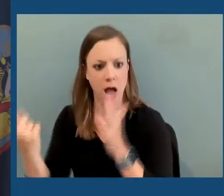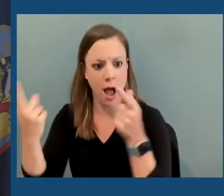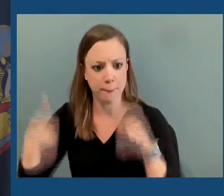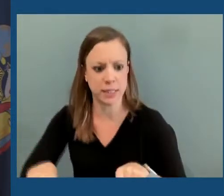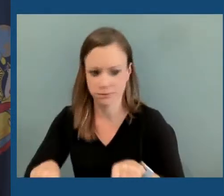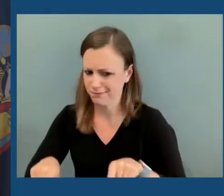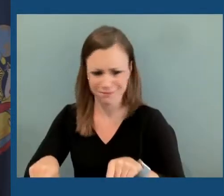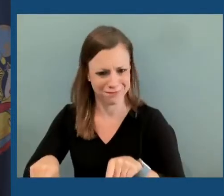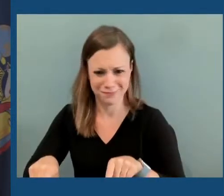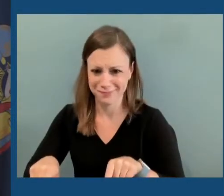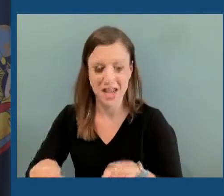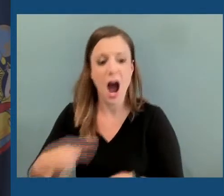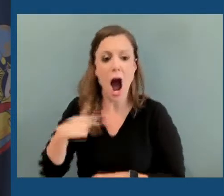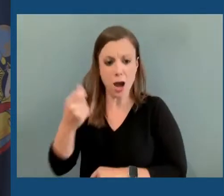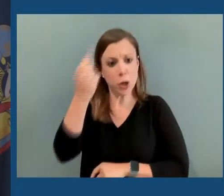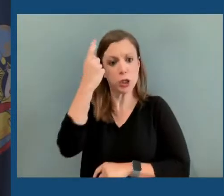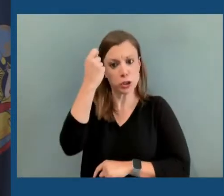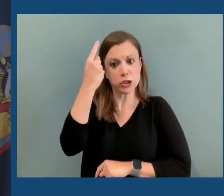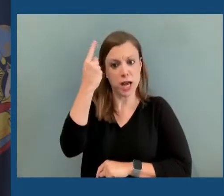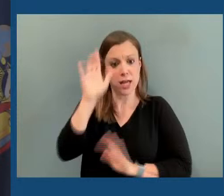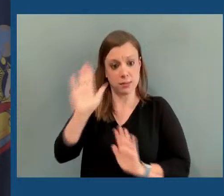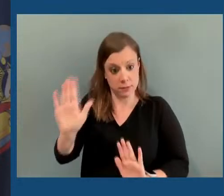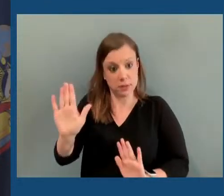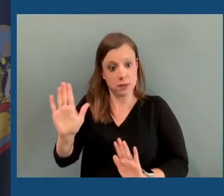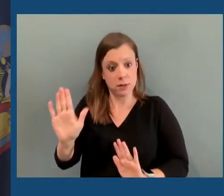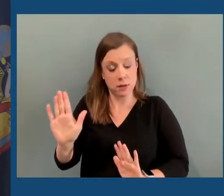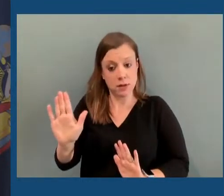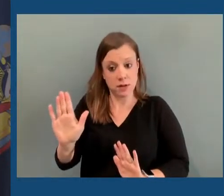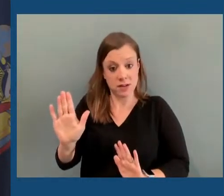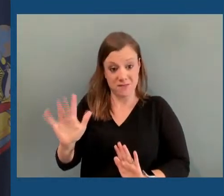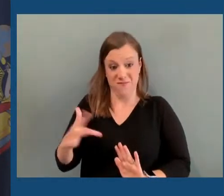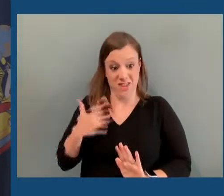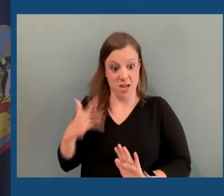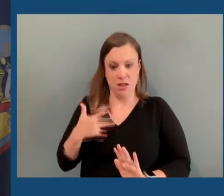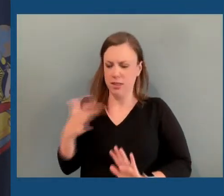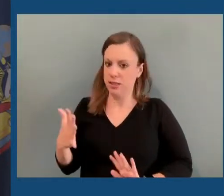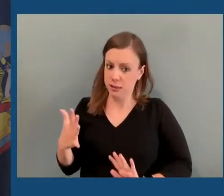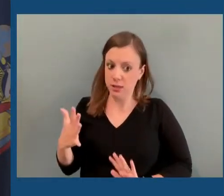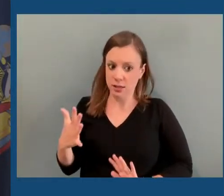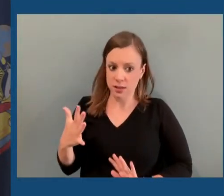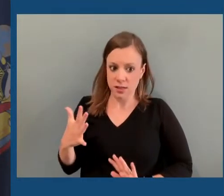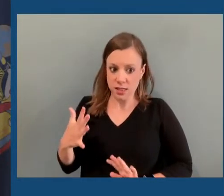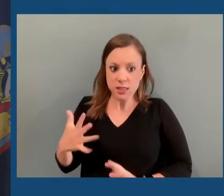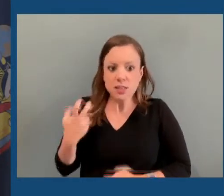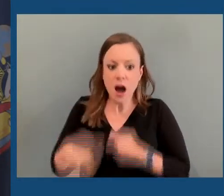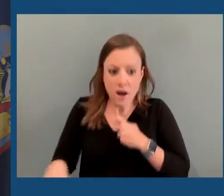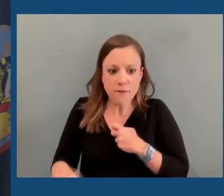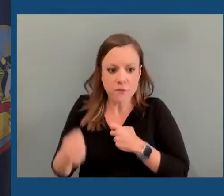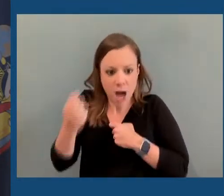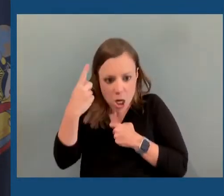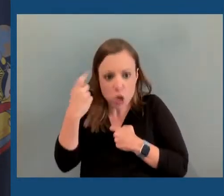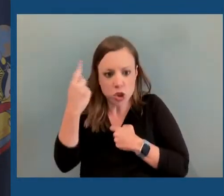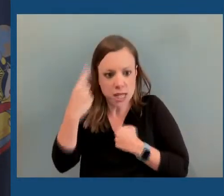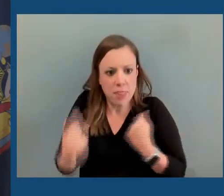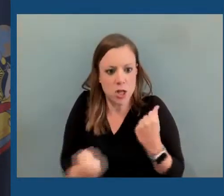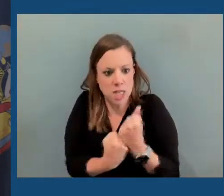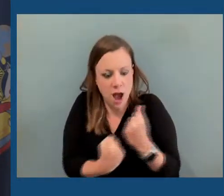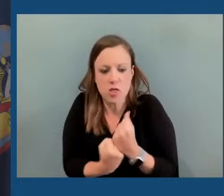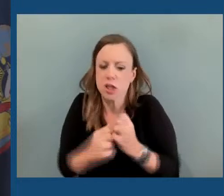I understand the intensity of the advocacy around this issue. I truly understand it. There's a lot of